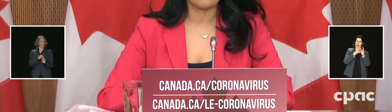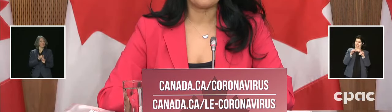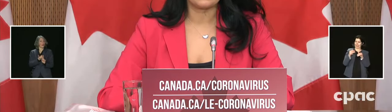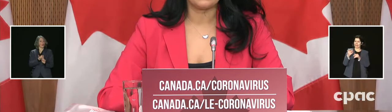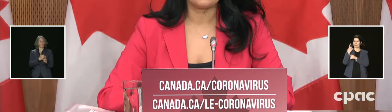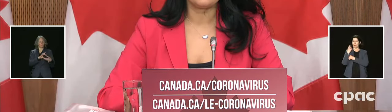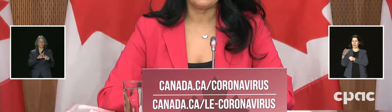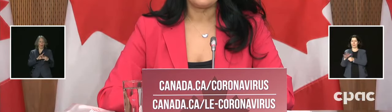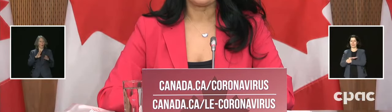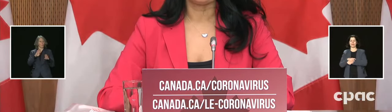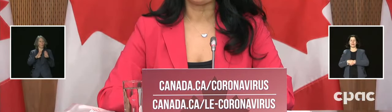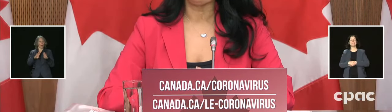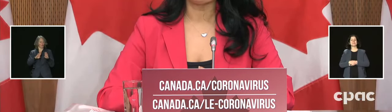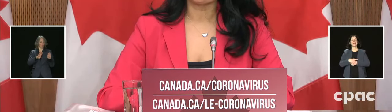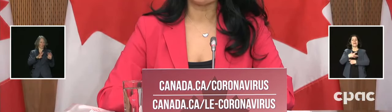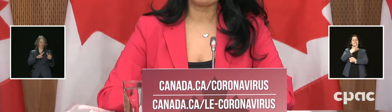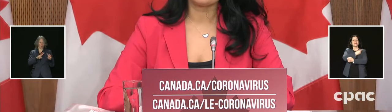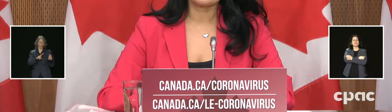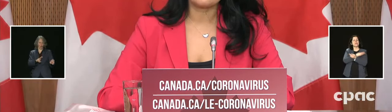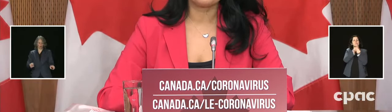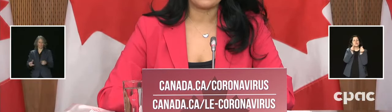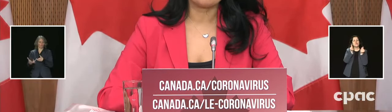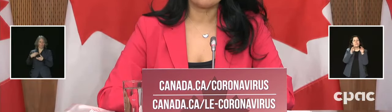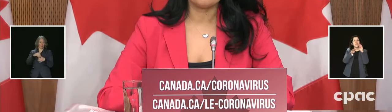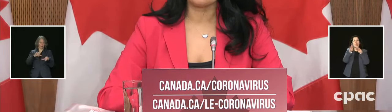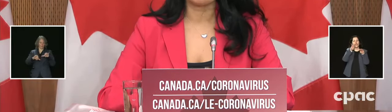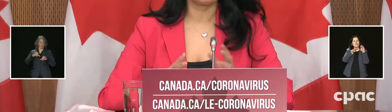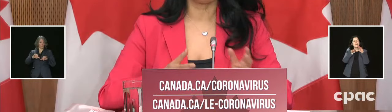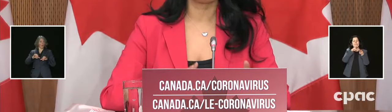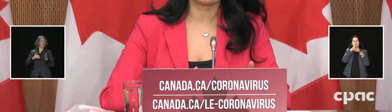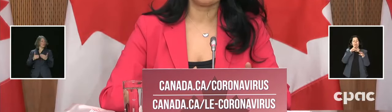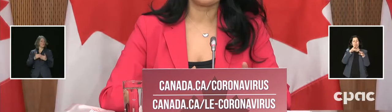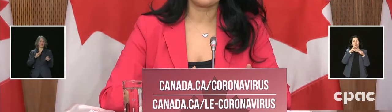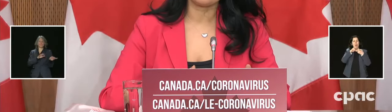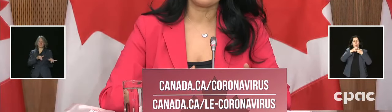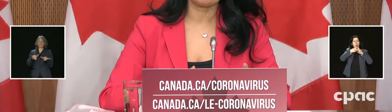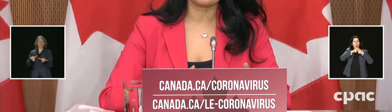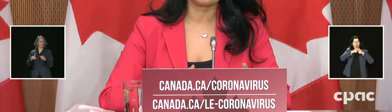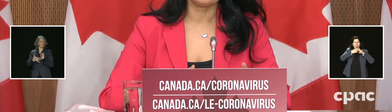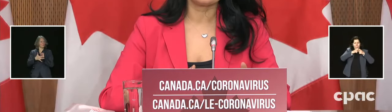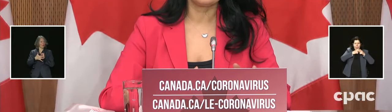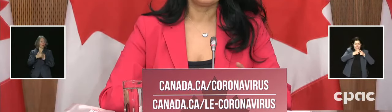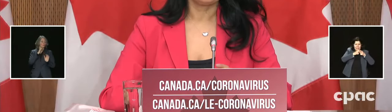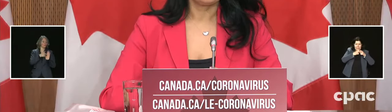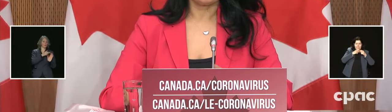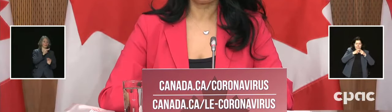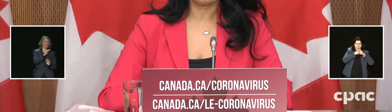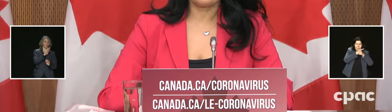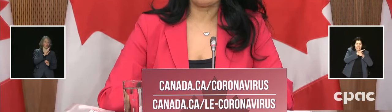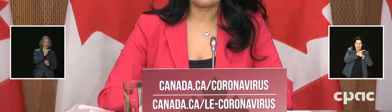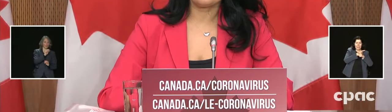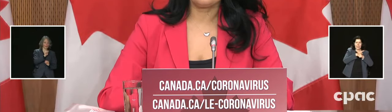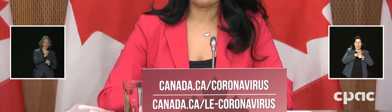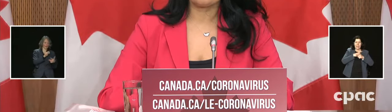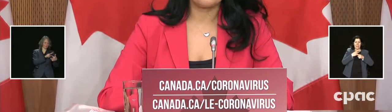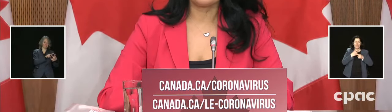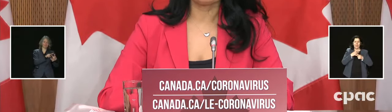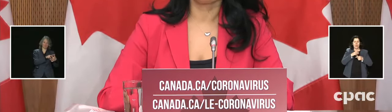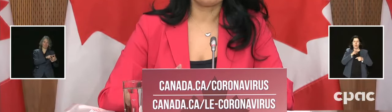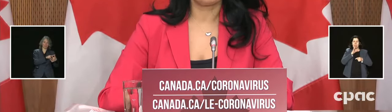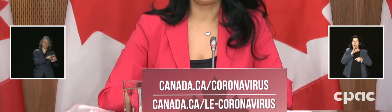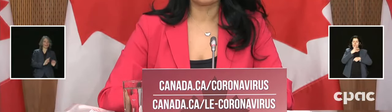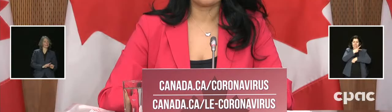very complicated. And so even if they're using the same platform, so, we were talking about the mRNA vaccines, those mRNA vaccines were